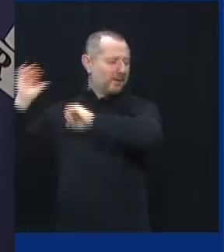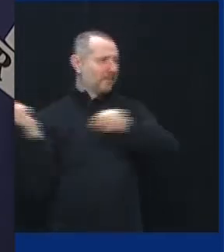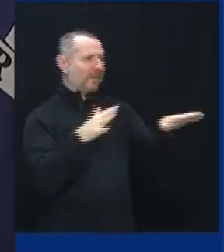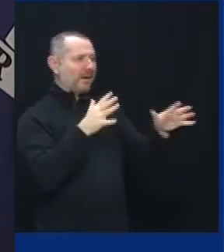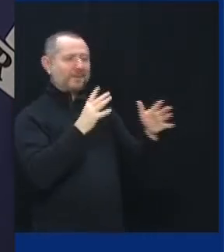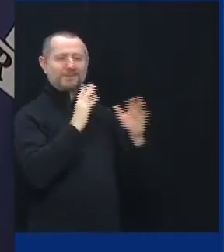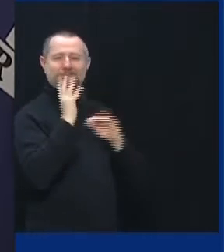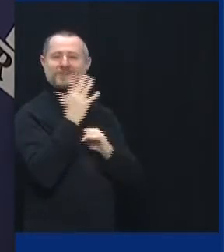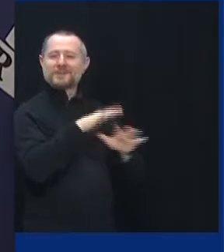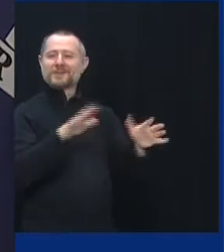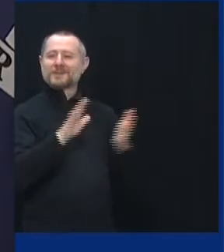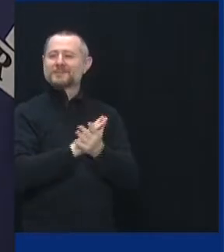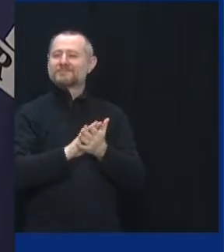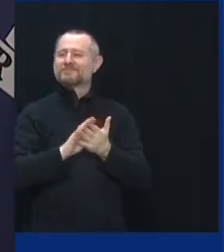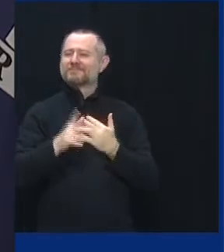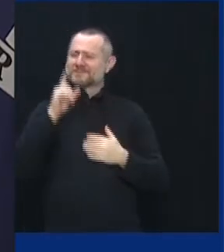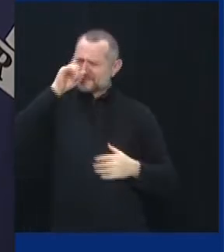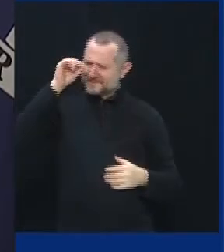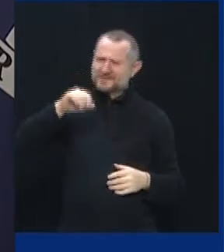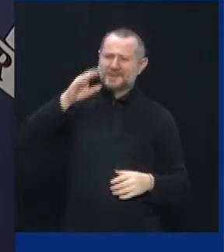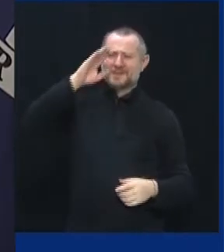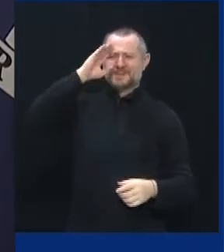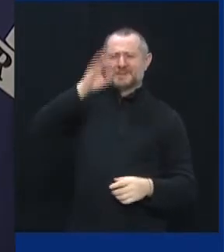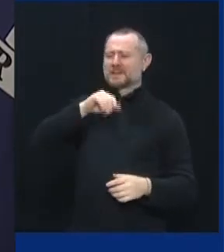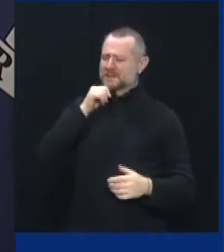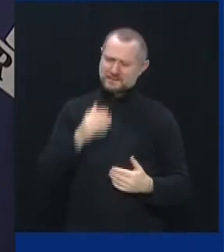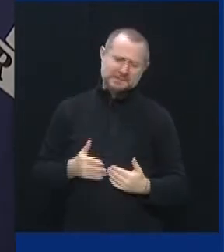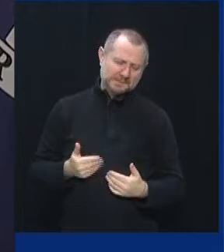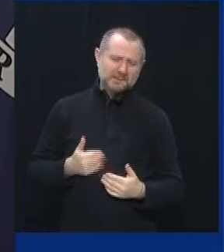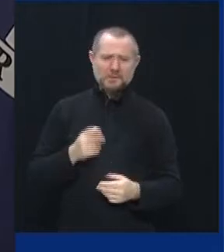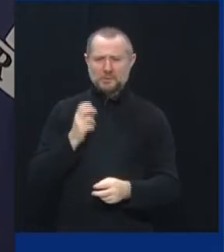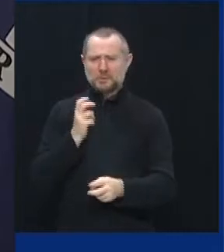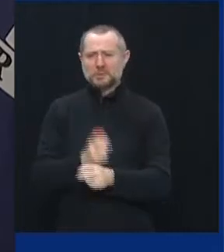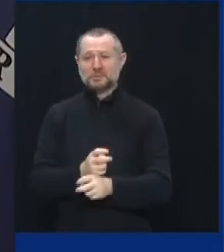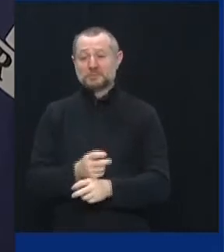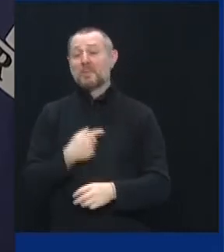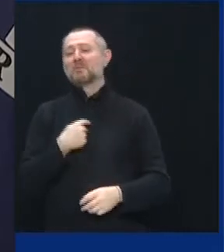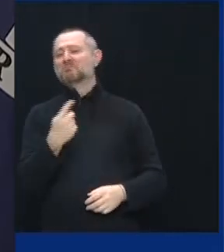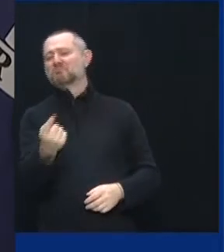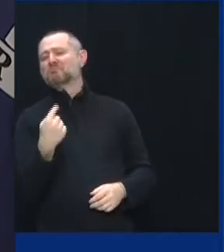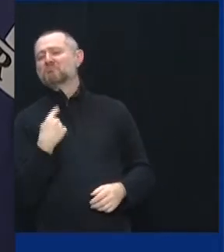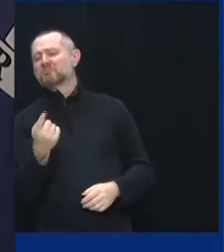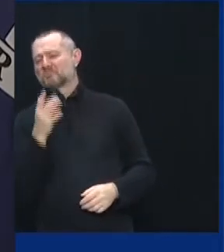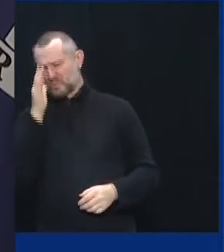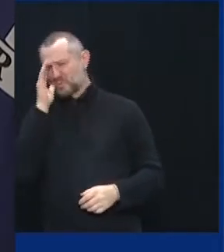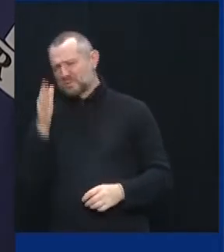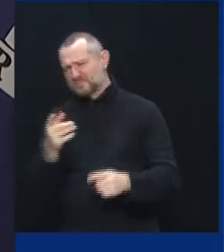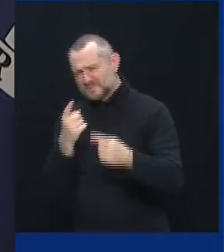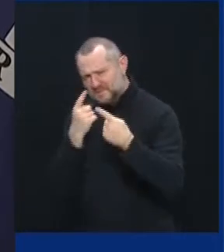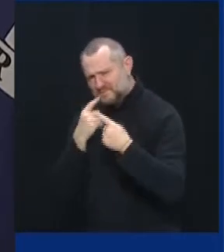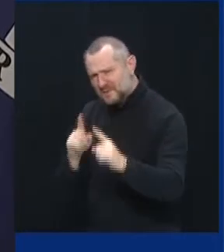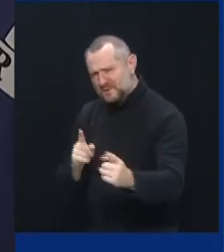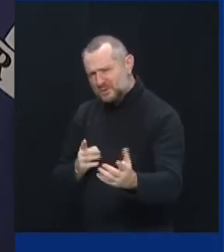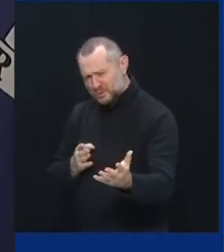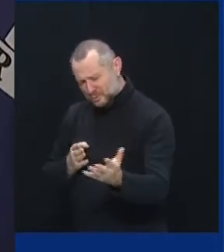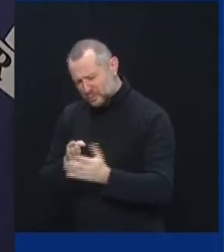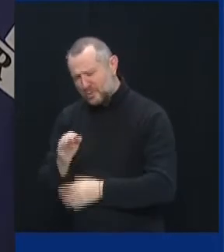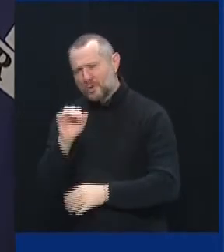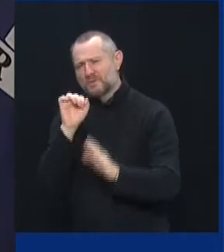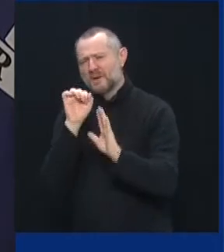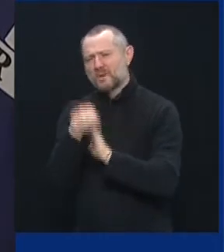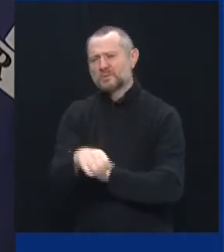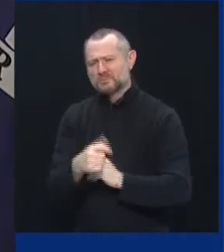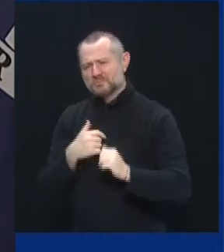it's been hard. And yes, we're going to get through this together. And we are getting through